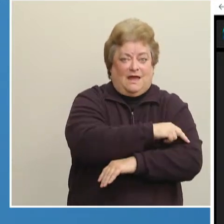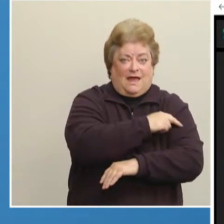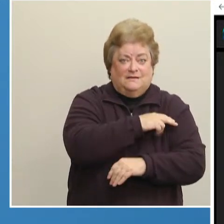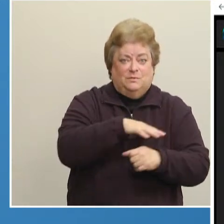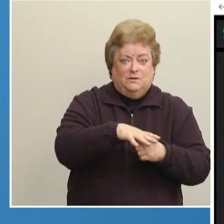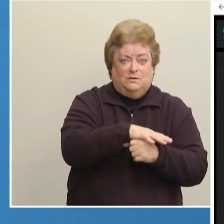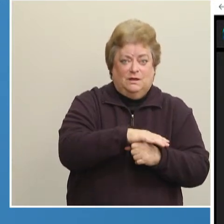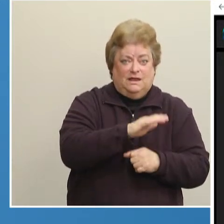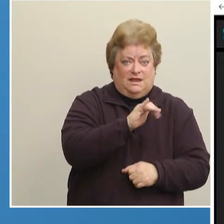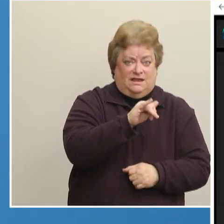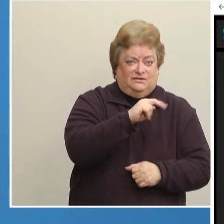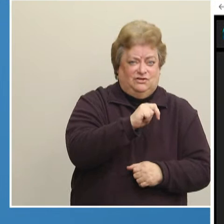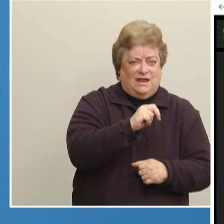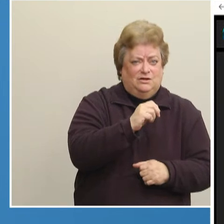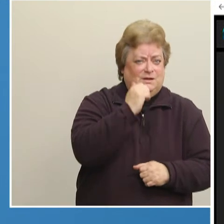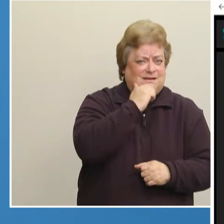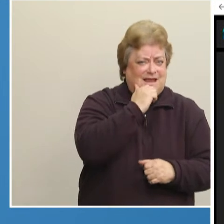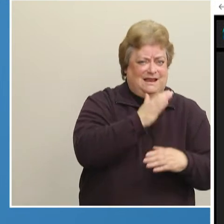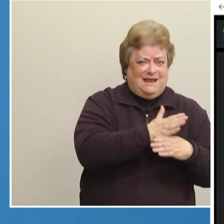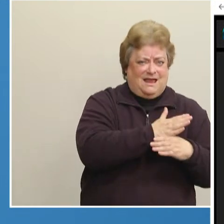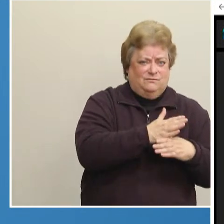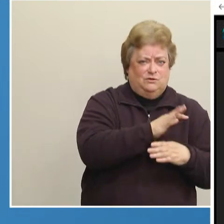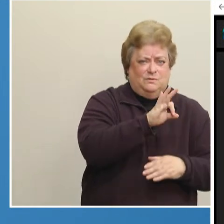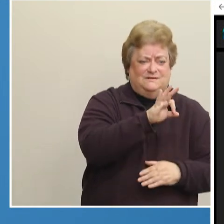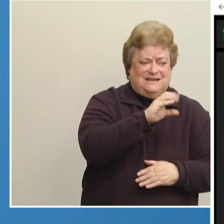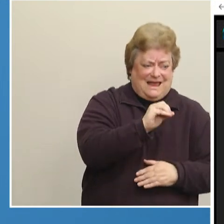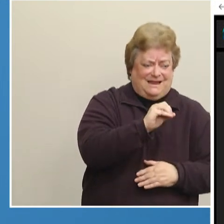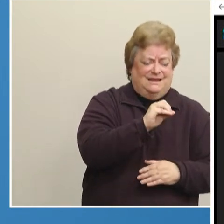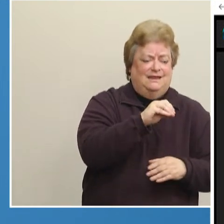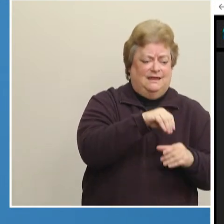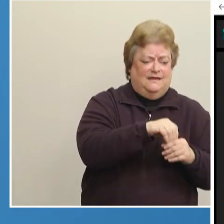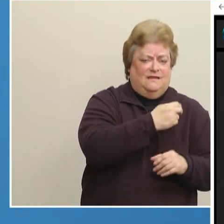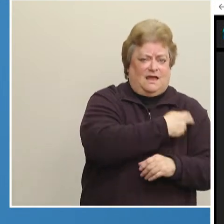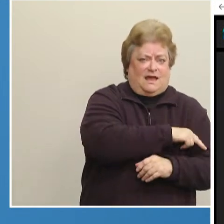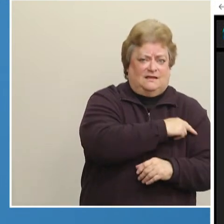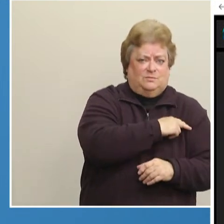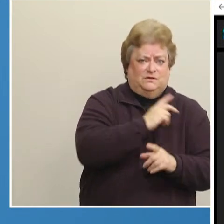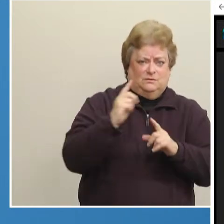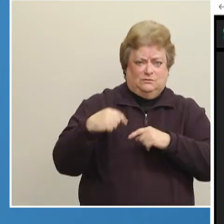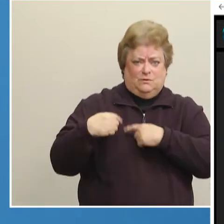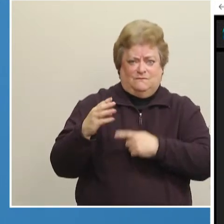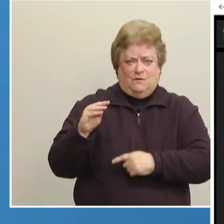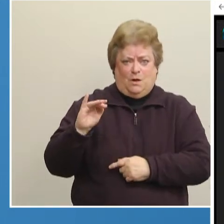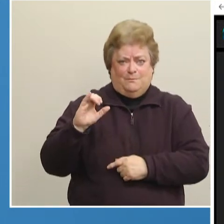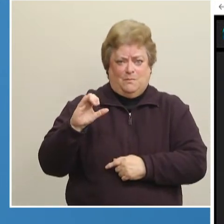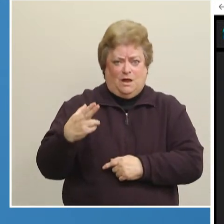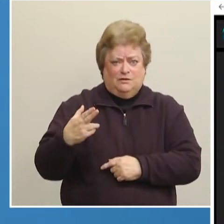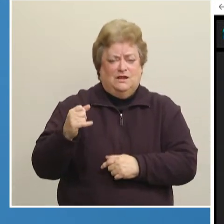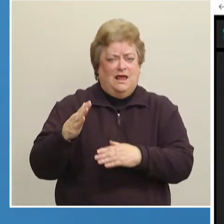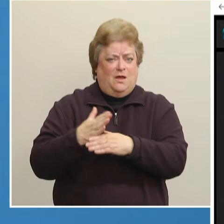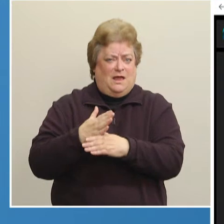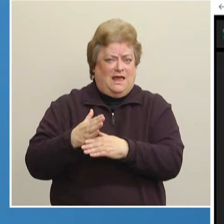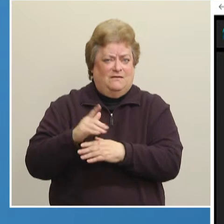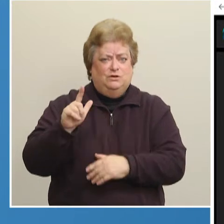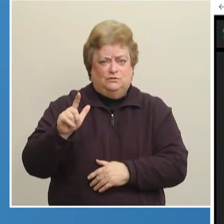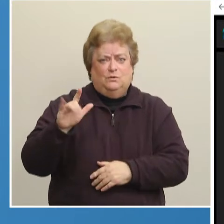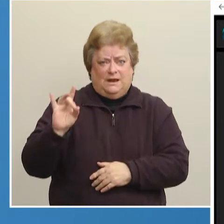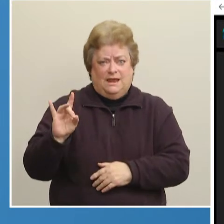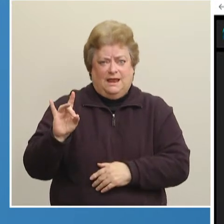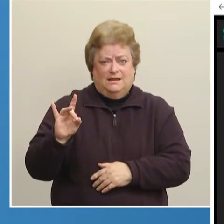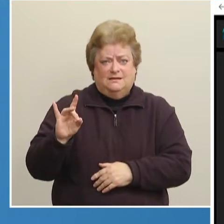In January, the daily average was 90 hospitalizations. So far in March, the daily average is now